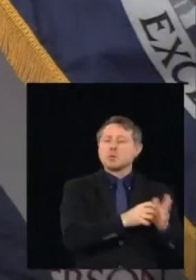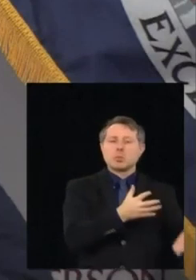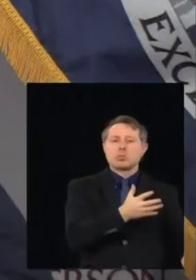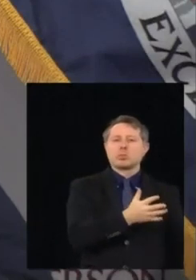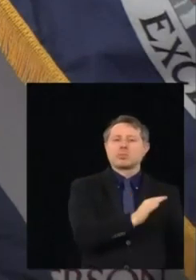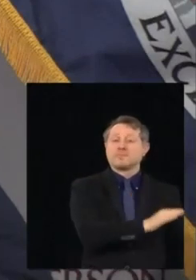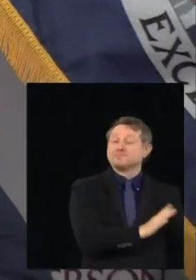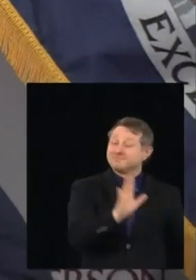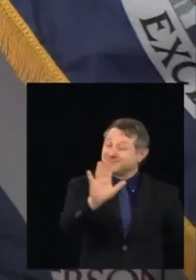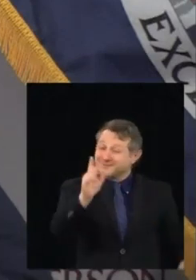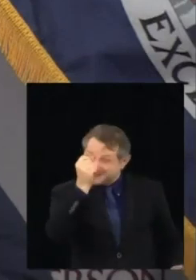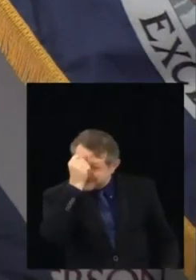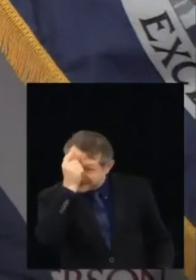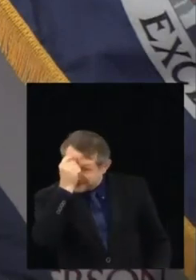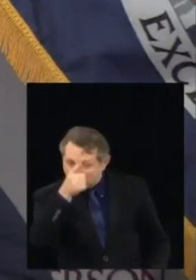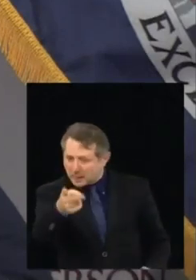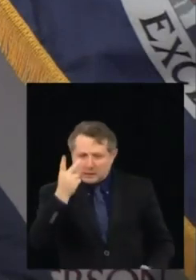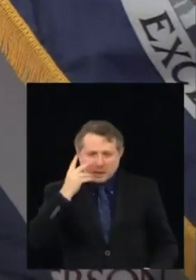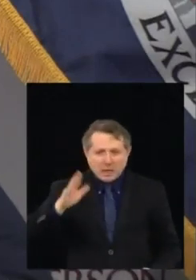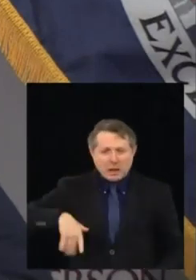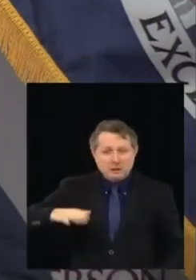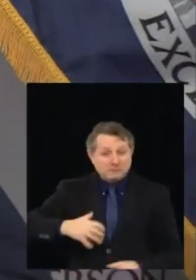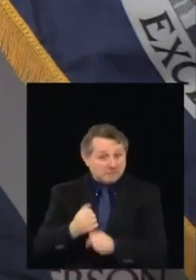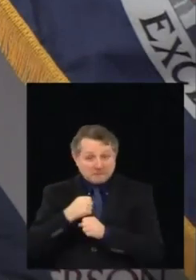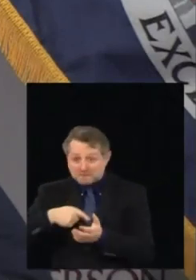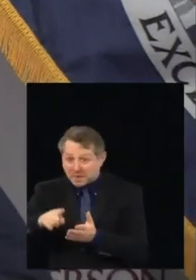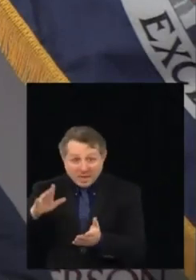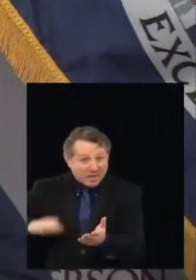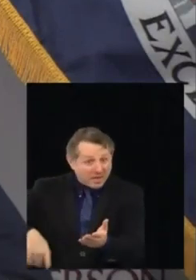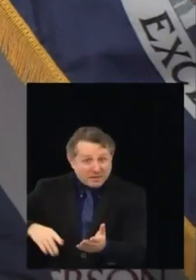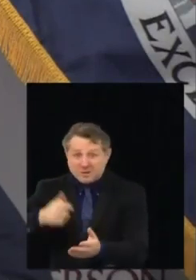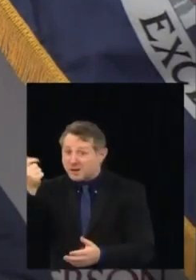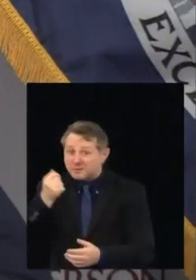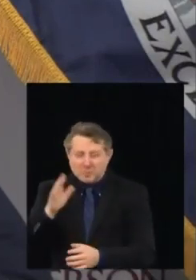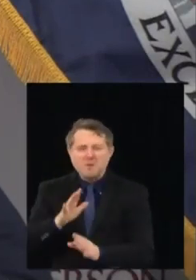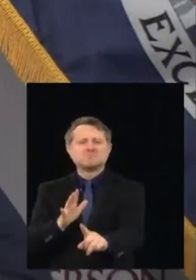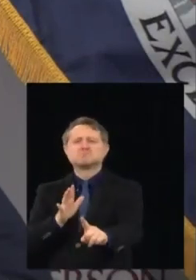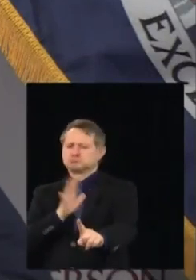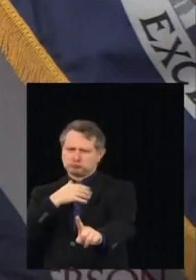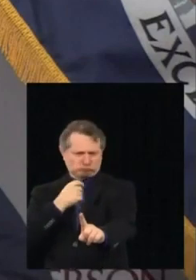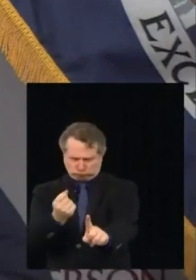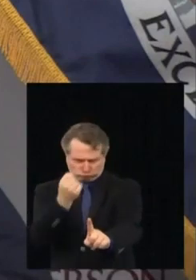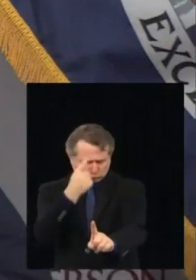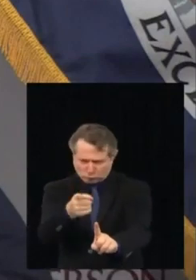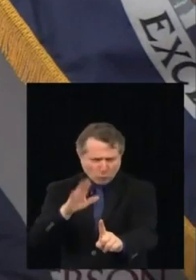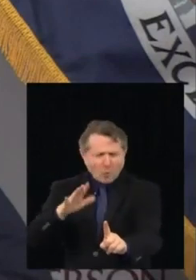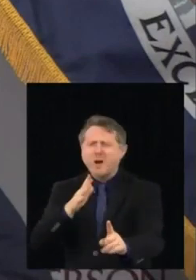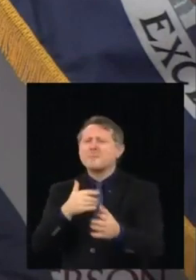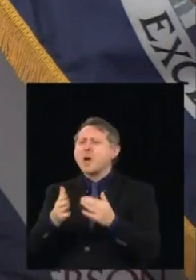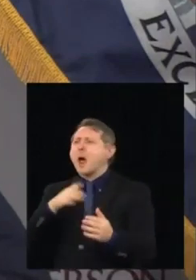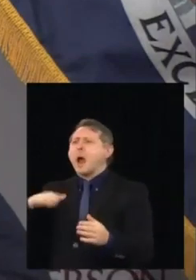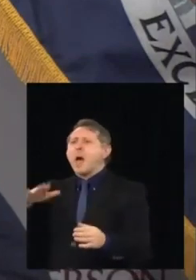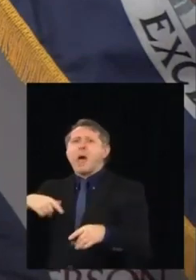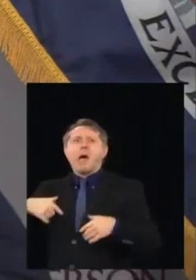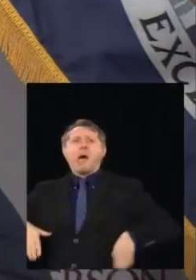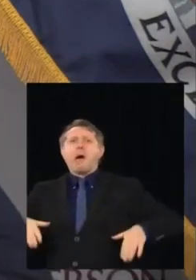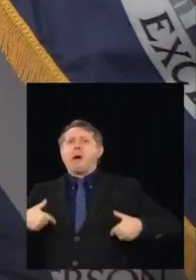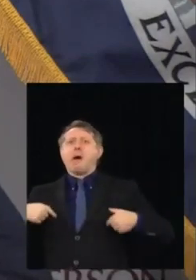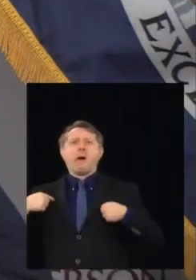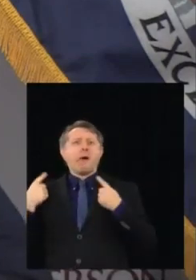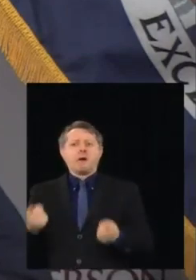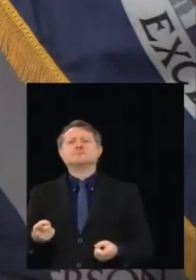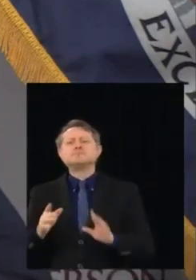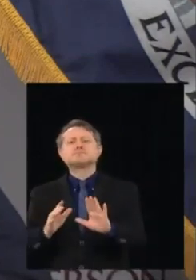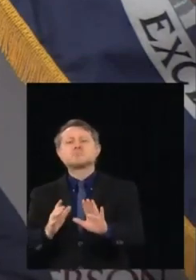your check, none of that matters. I understand that. The good news is when you're not losing